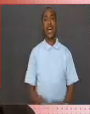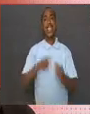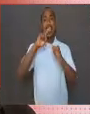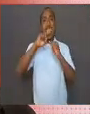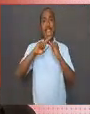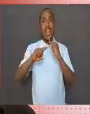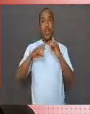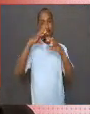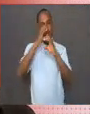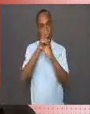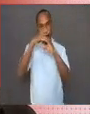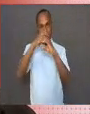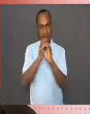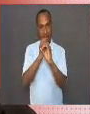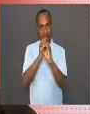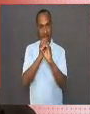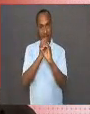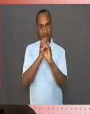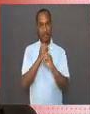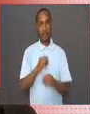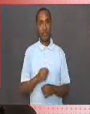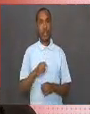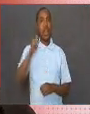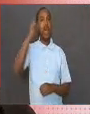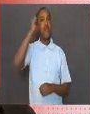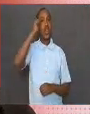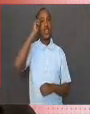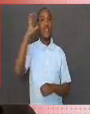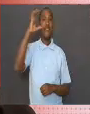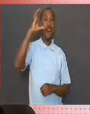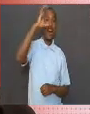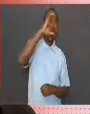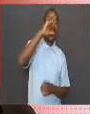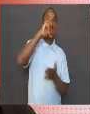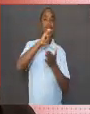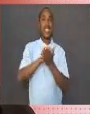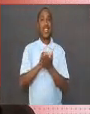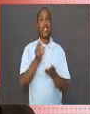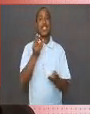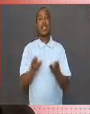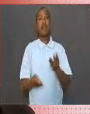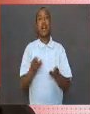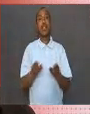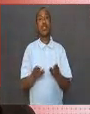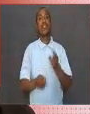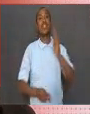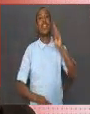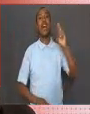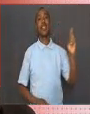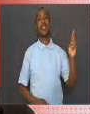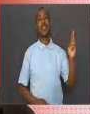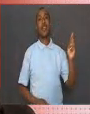At the end of the experiment, Lavoisier found that the mass of